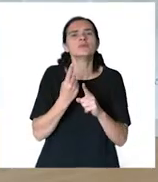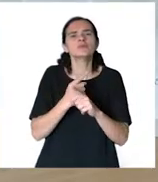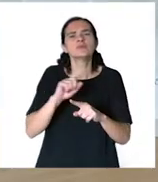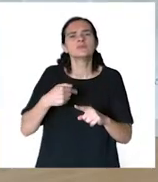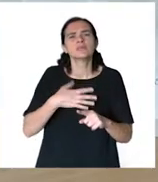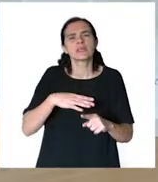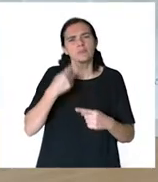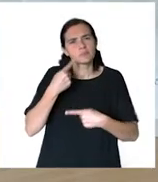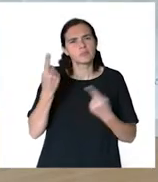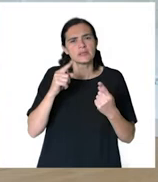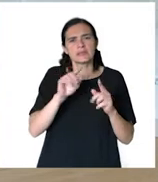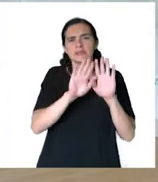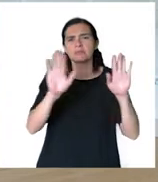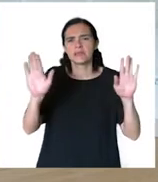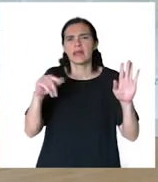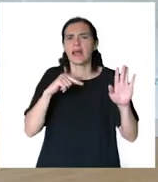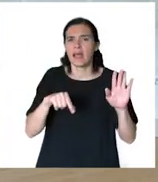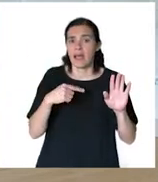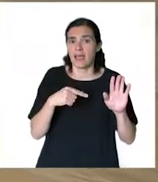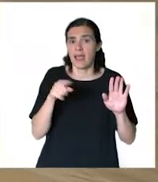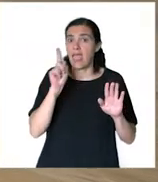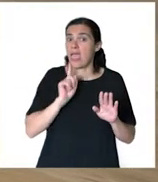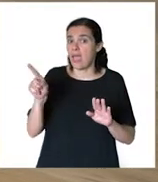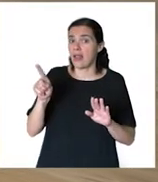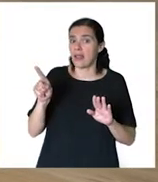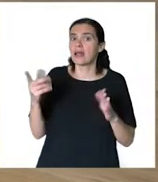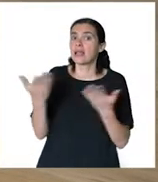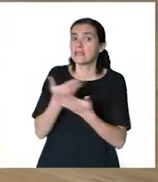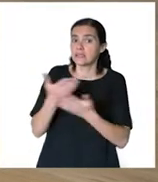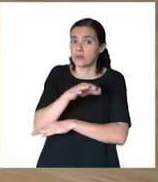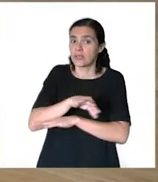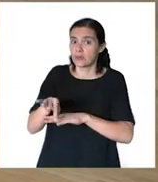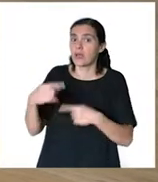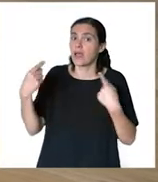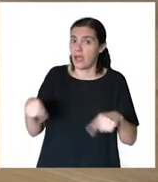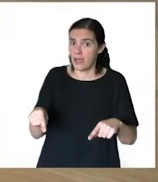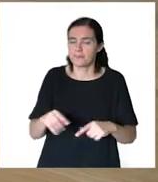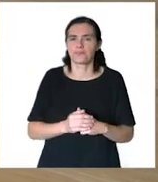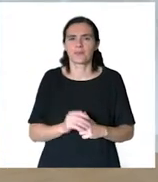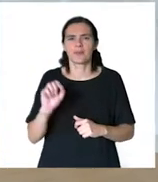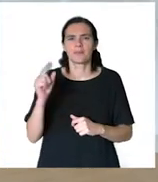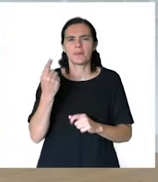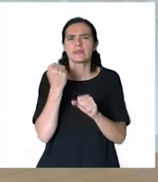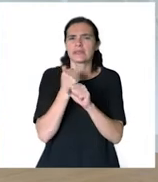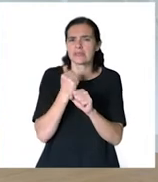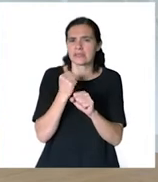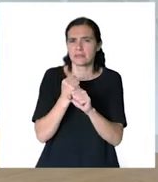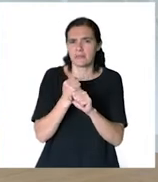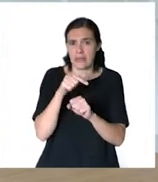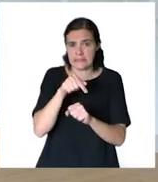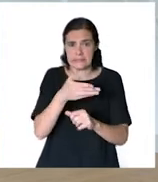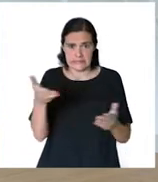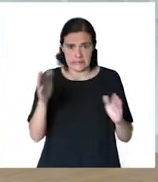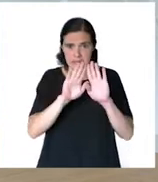to show in this exhibition is that she has a relationship with architecture. One of the first pieces in the show is